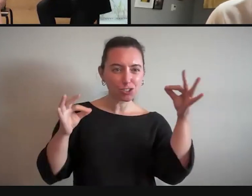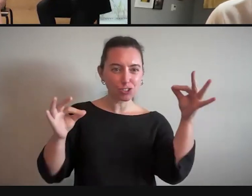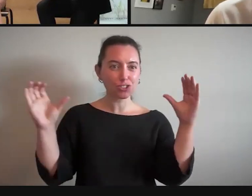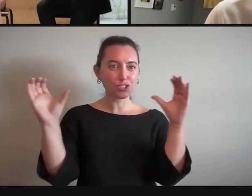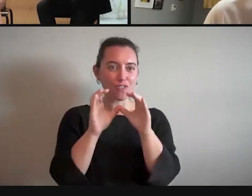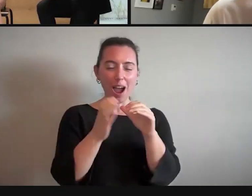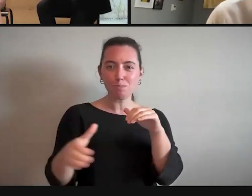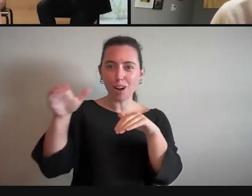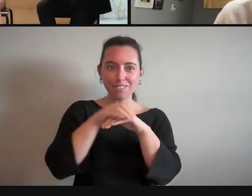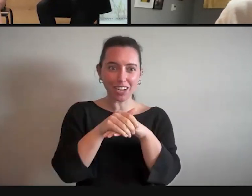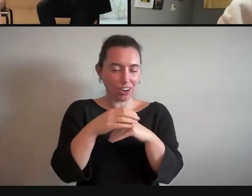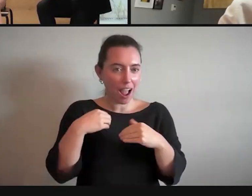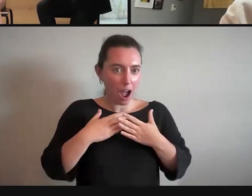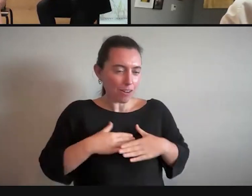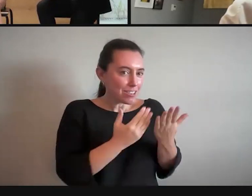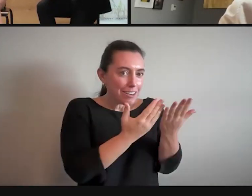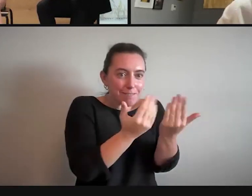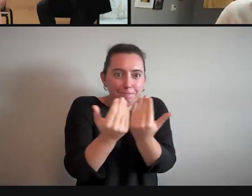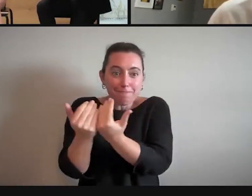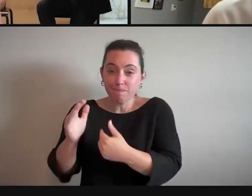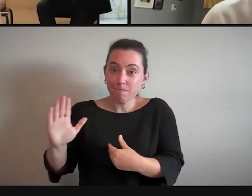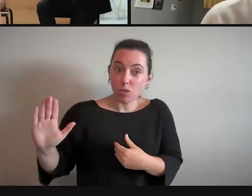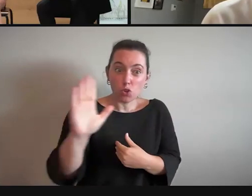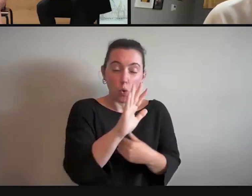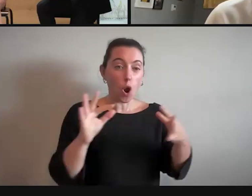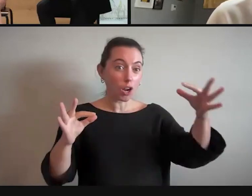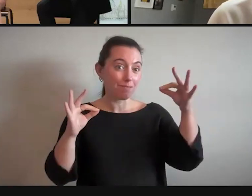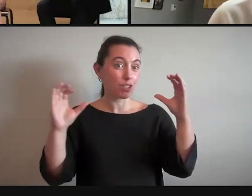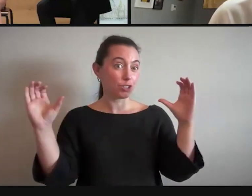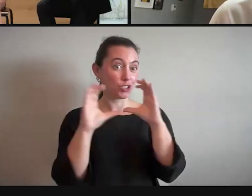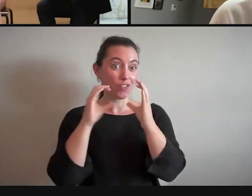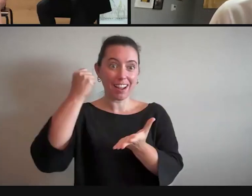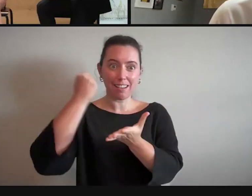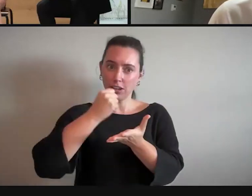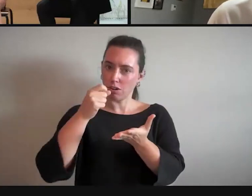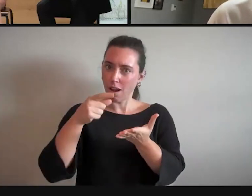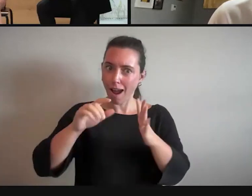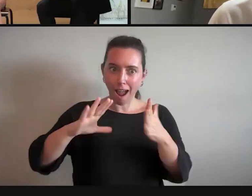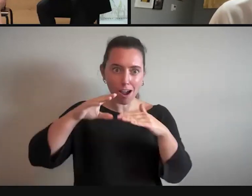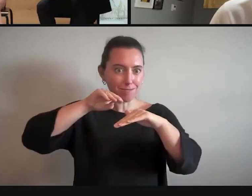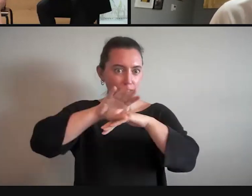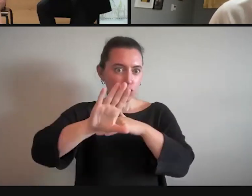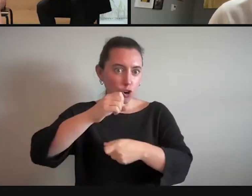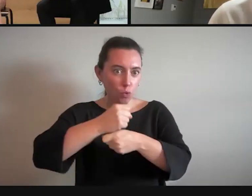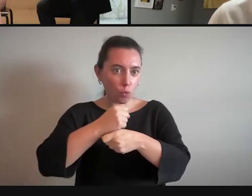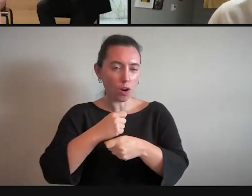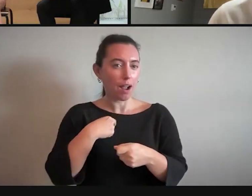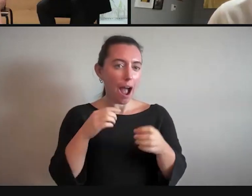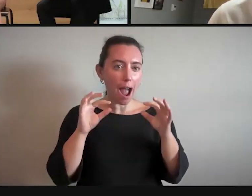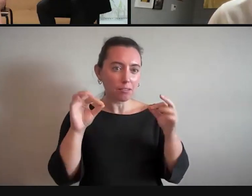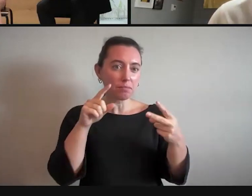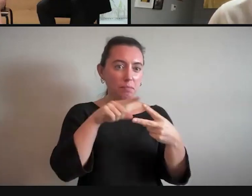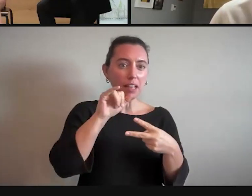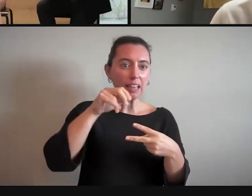us what the certification has done for you. So I would like to ask Ina and Nadia, what has the